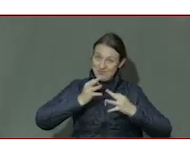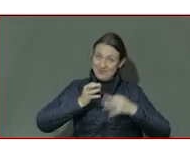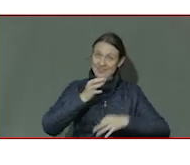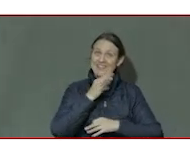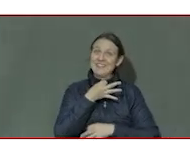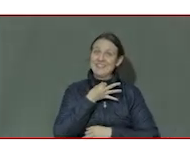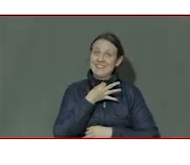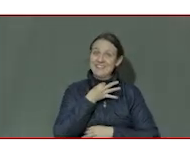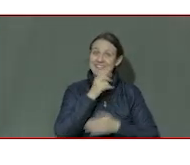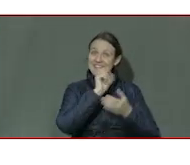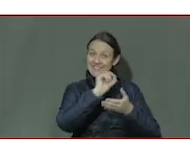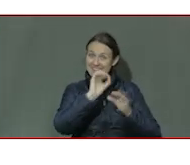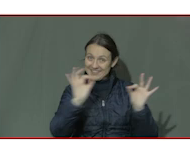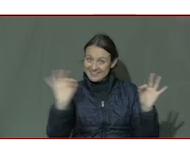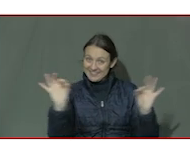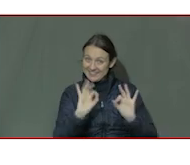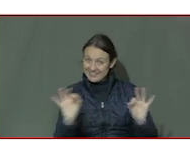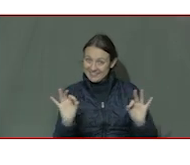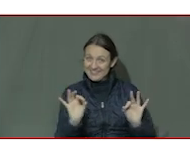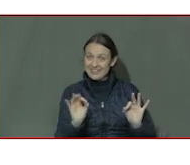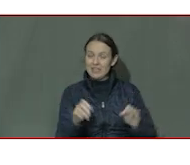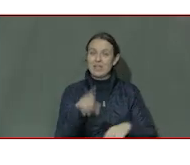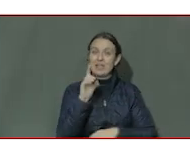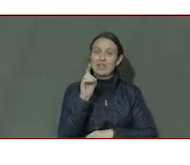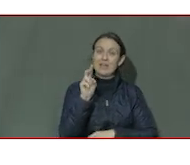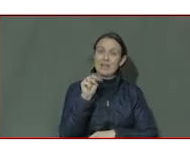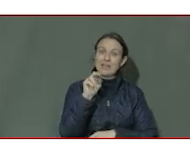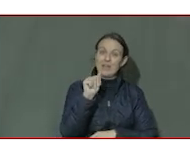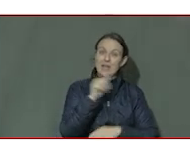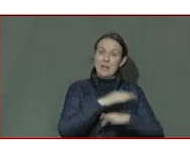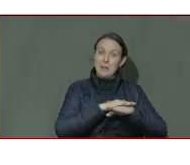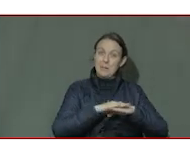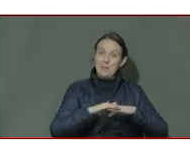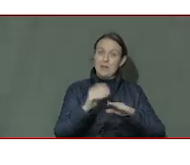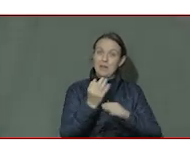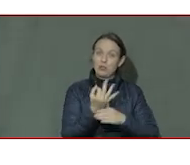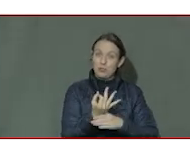whereby you will say the DNA-based triplet, which one?